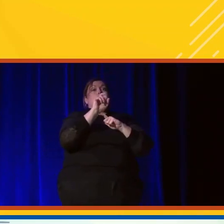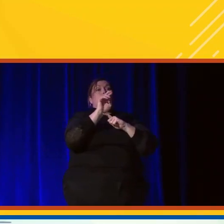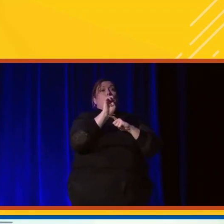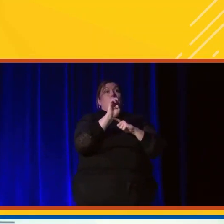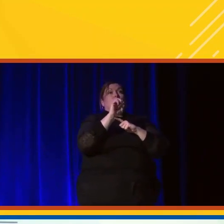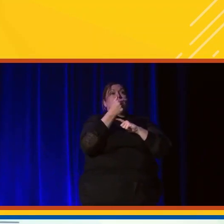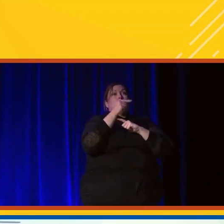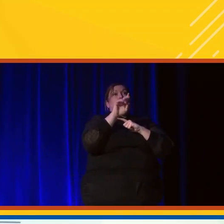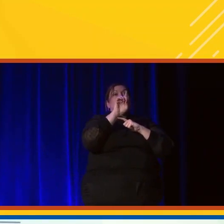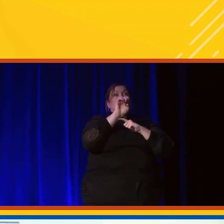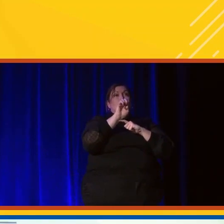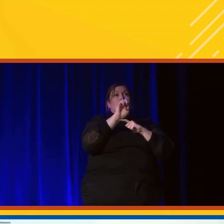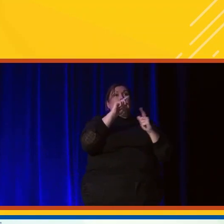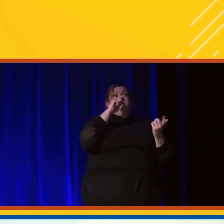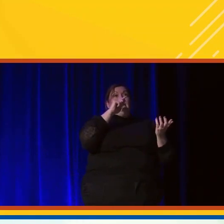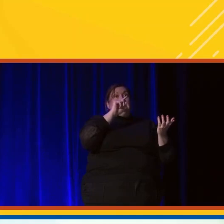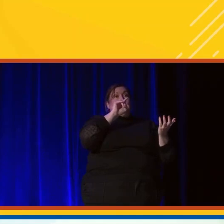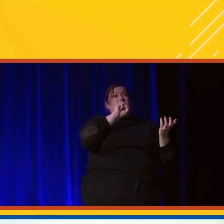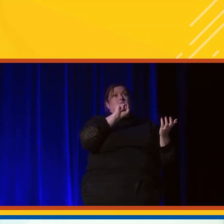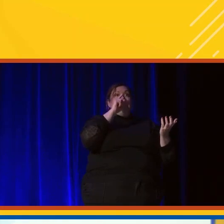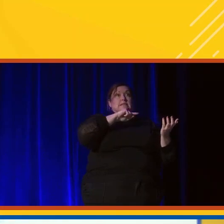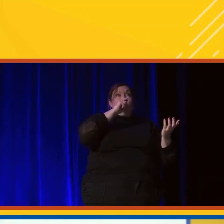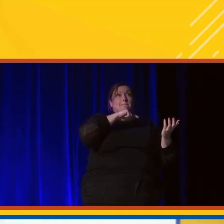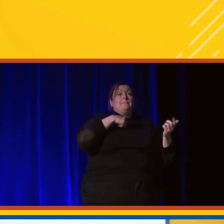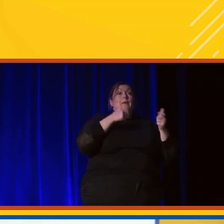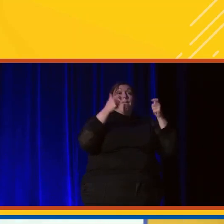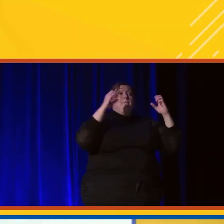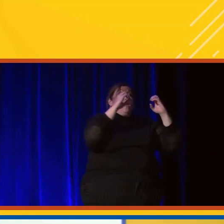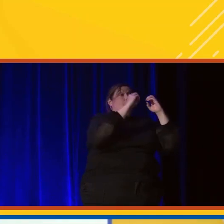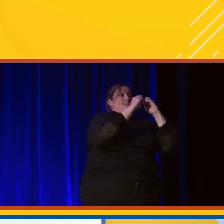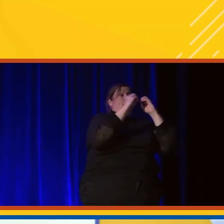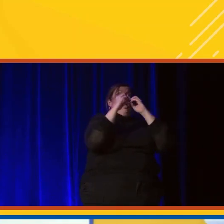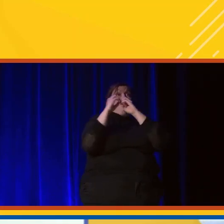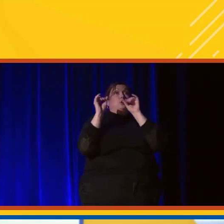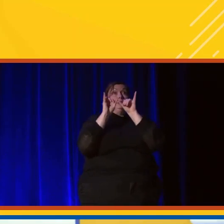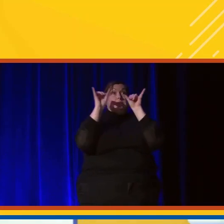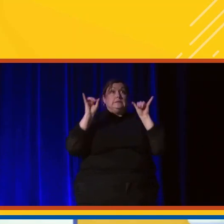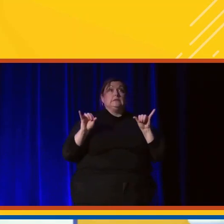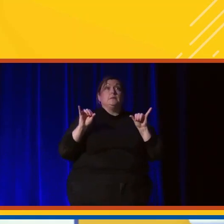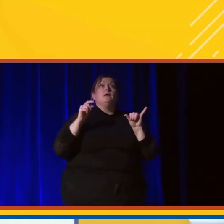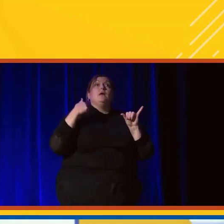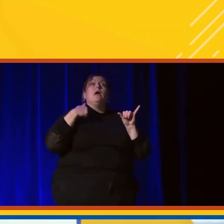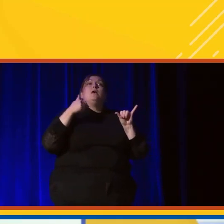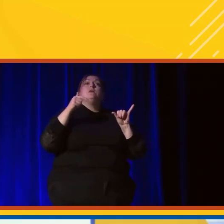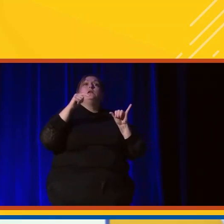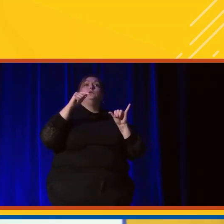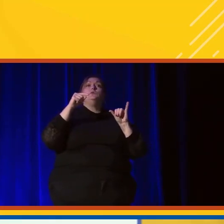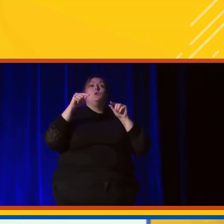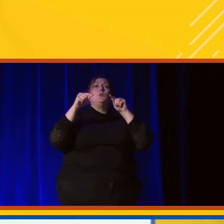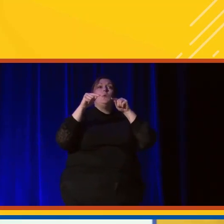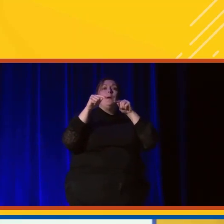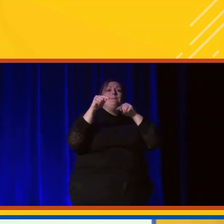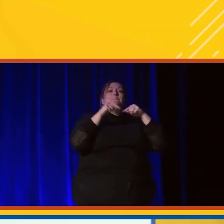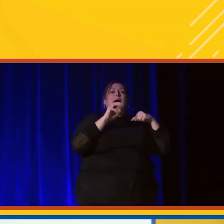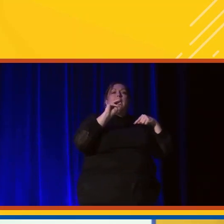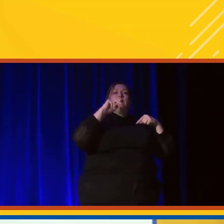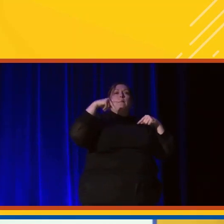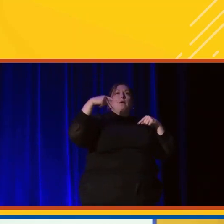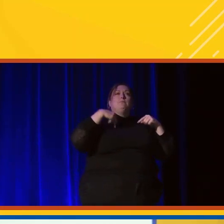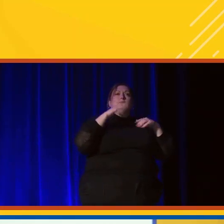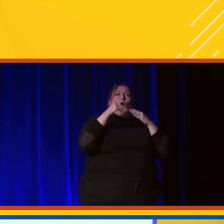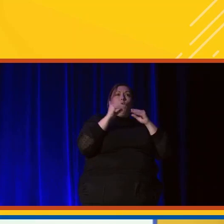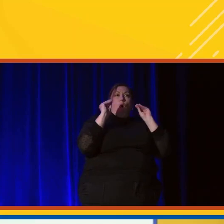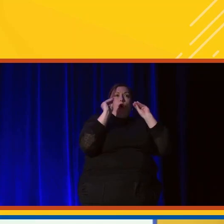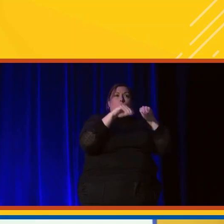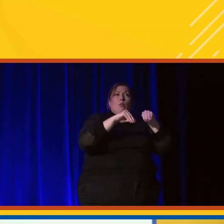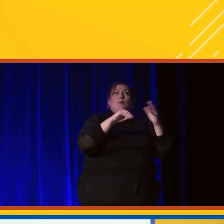that lets you simulate a really, really big polymer system. What you then do is something called backmapping, where you basically just put in all of the degrees of freedom